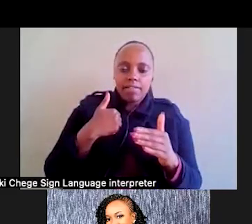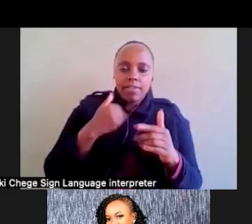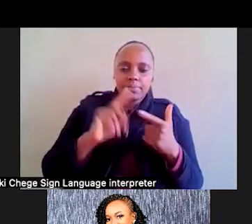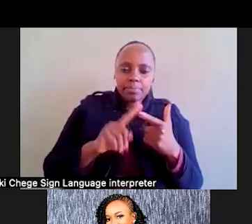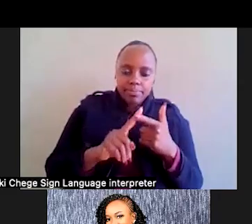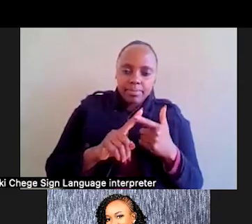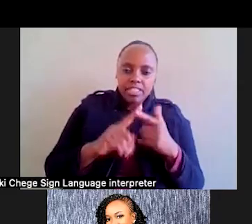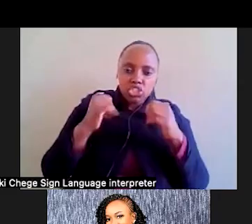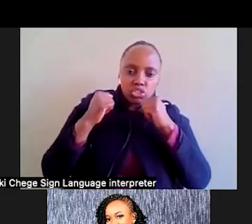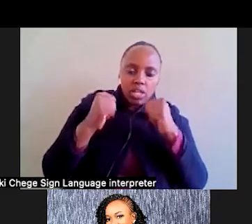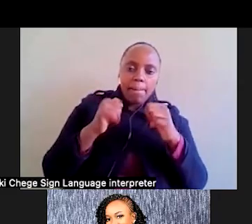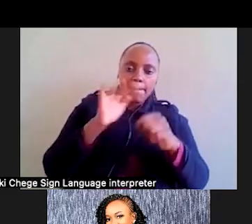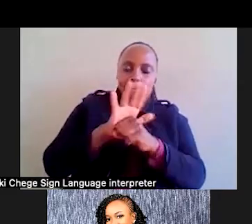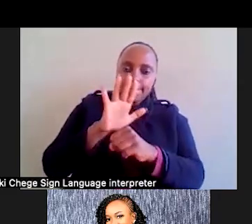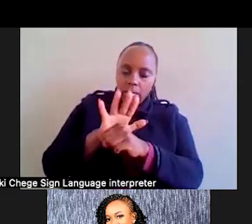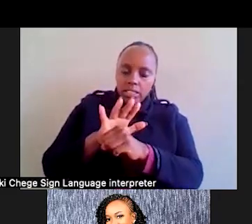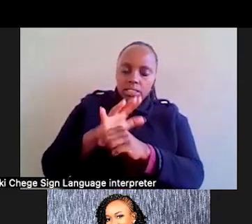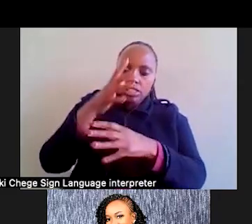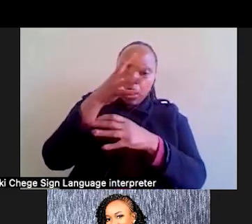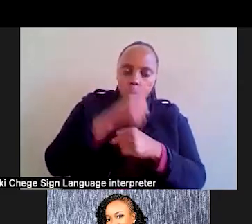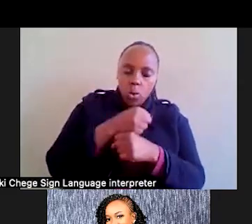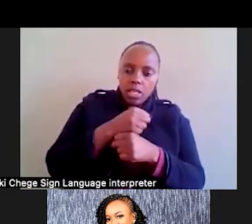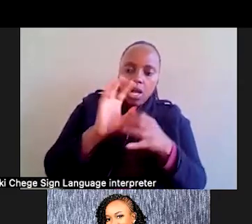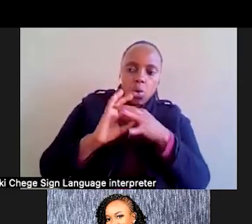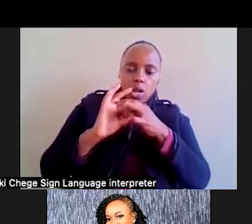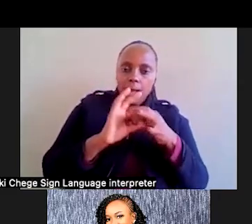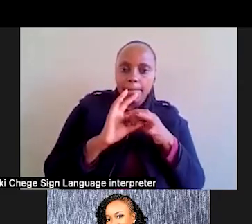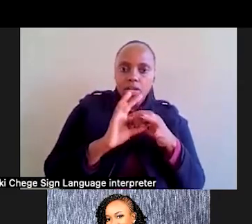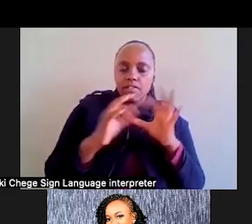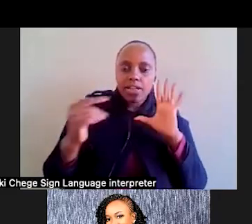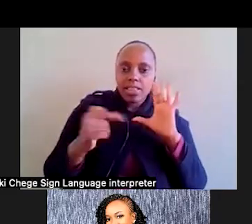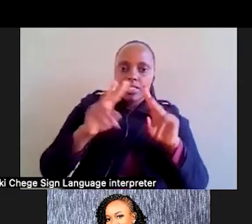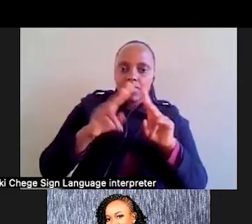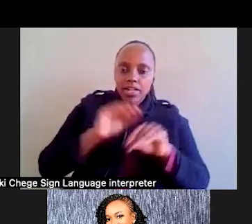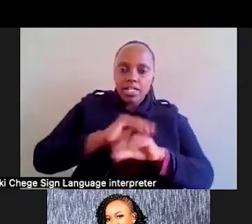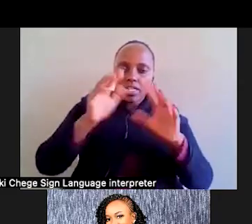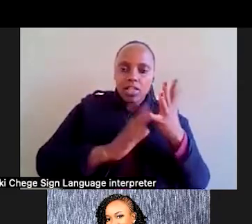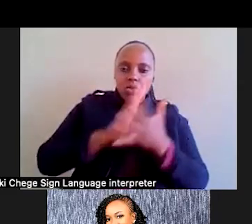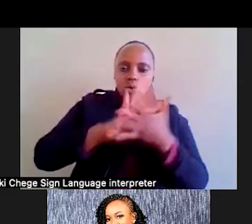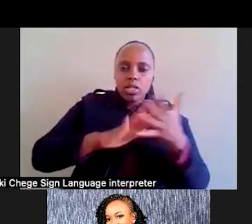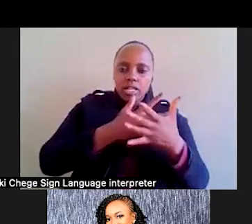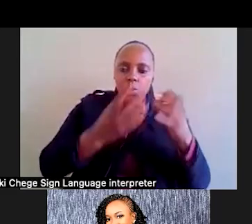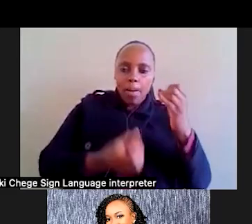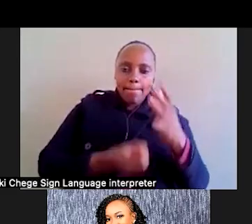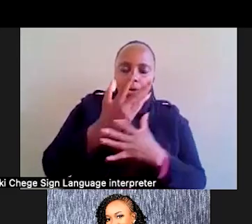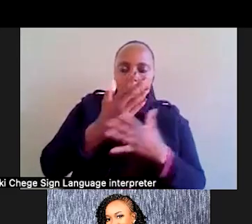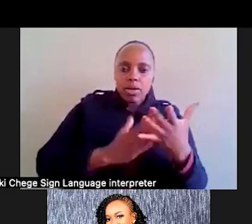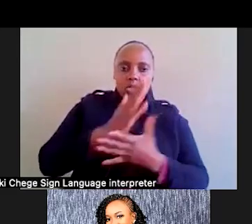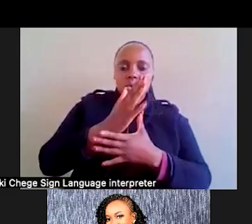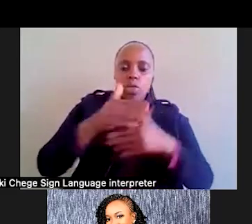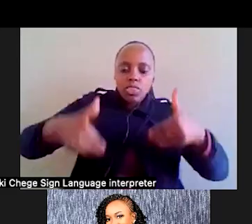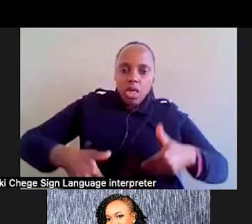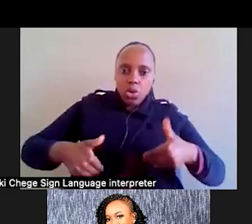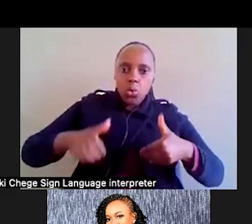strengthening multi-stakeholder collaboration. And this is clear through the networks formed, led by the youths, that we